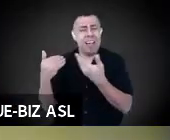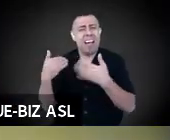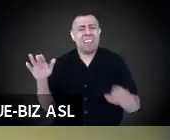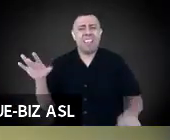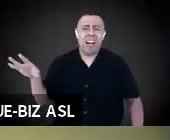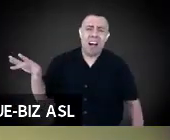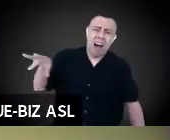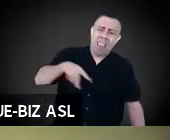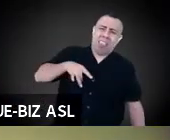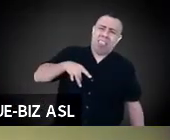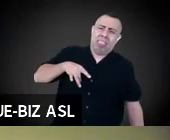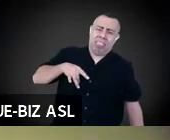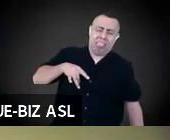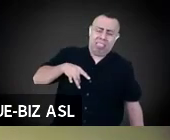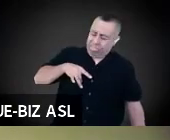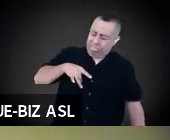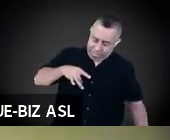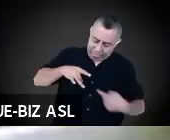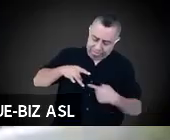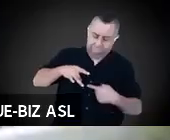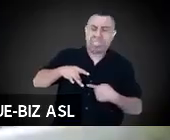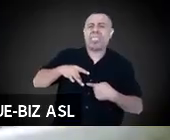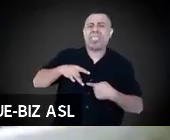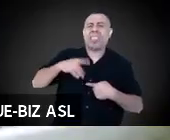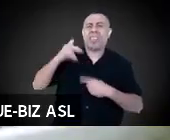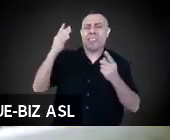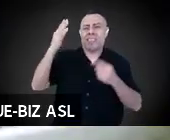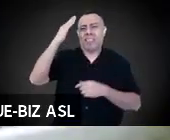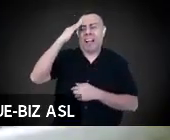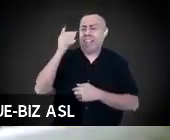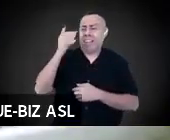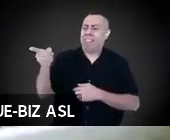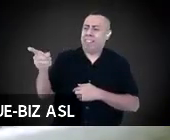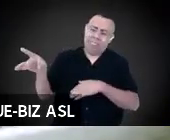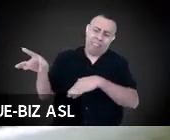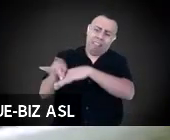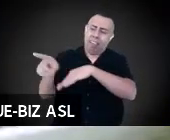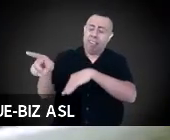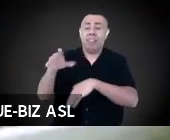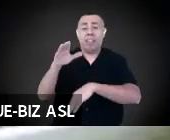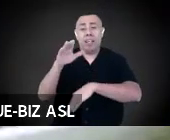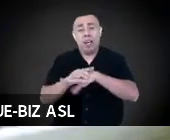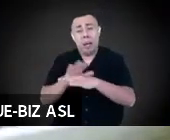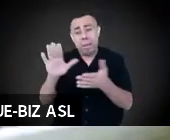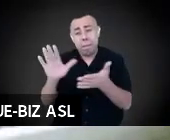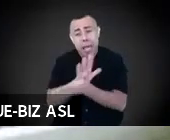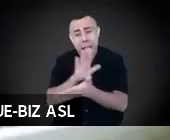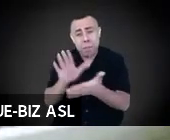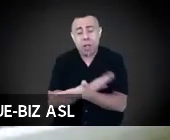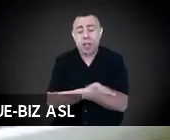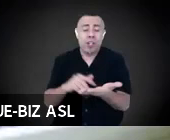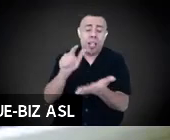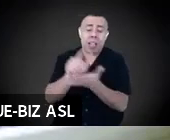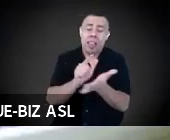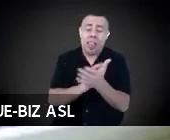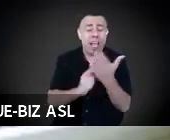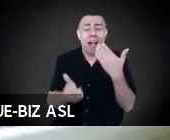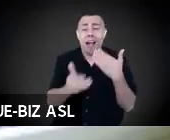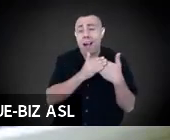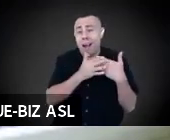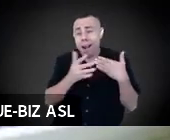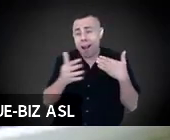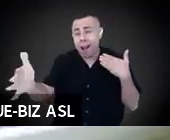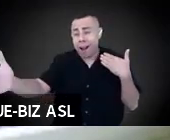out. We legally, on paper and everything else, you may be